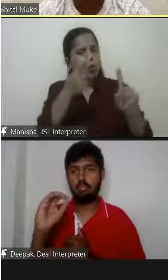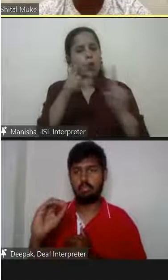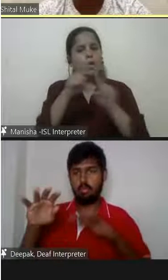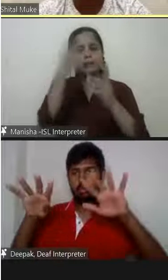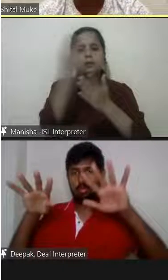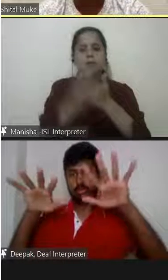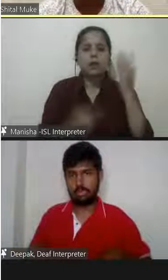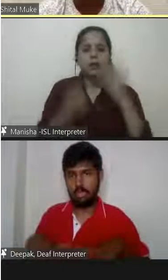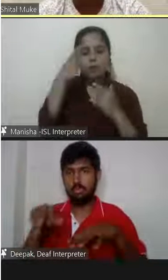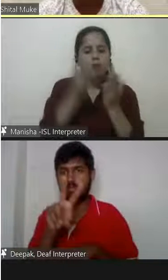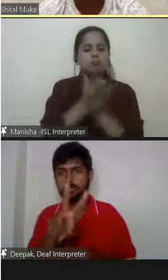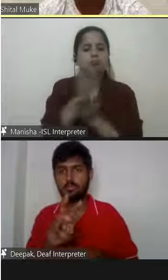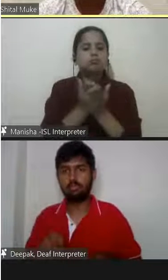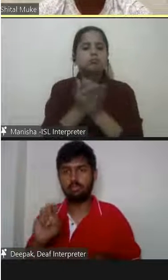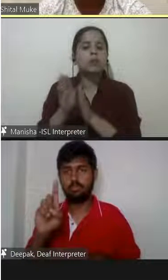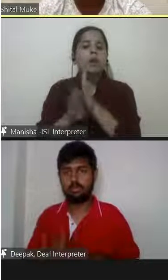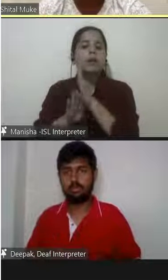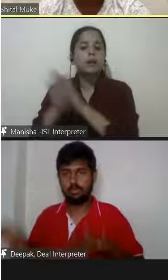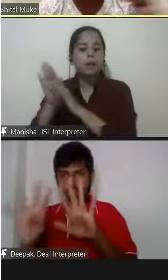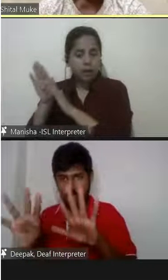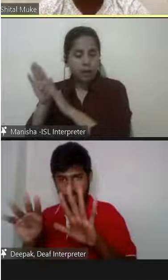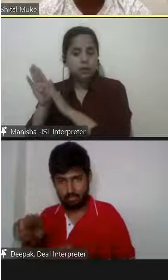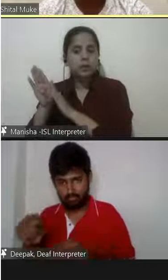for the development of